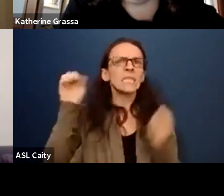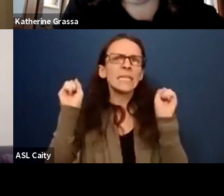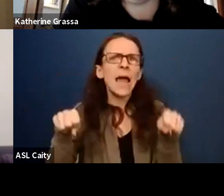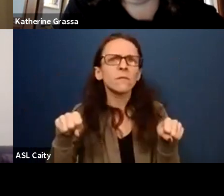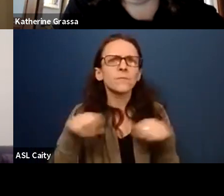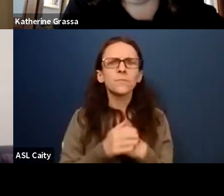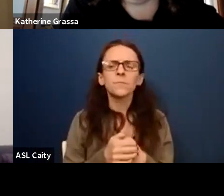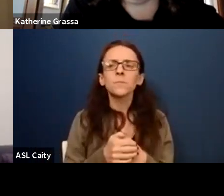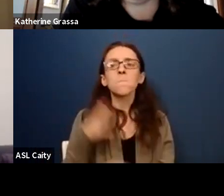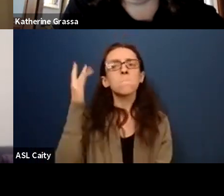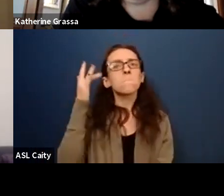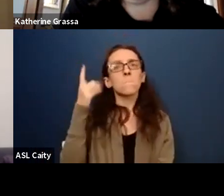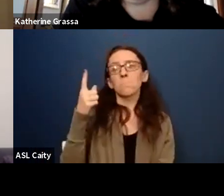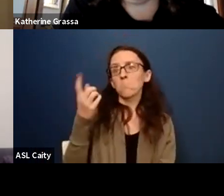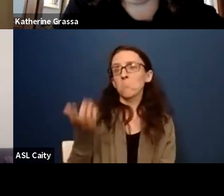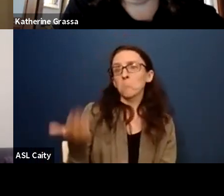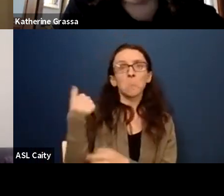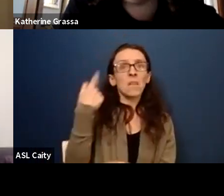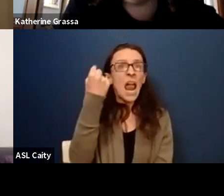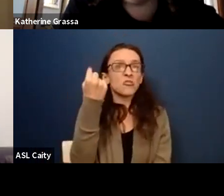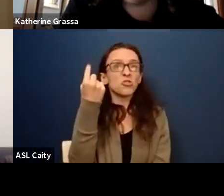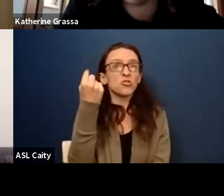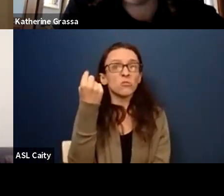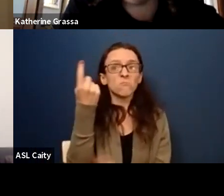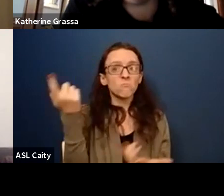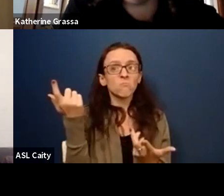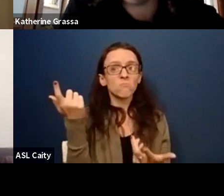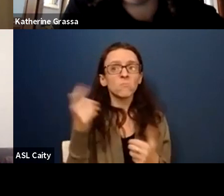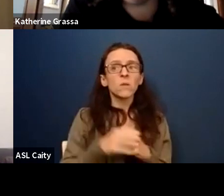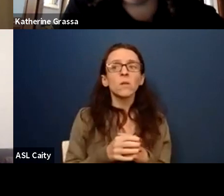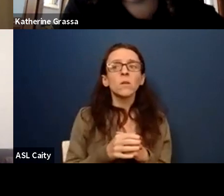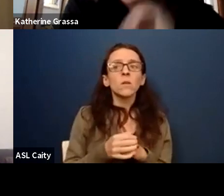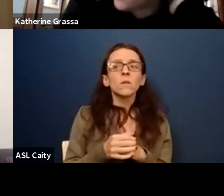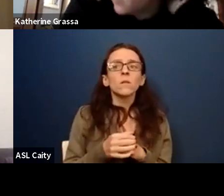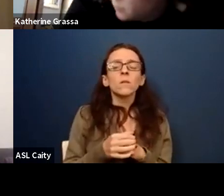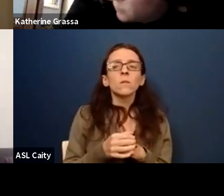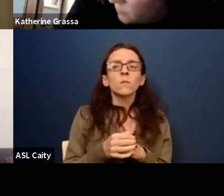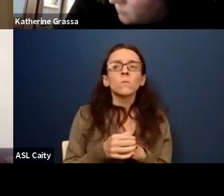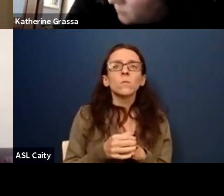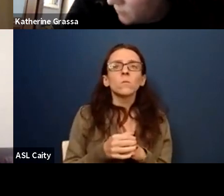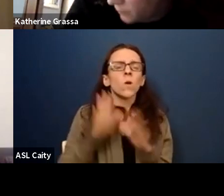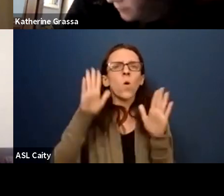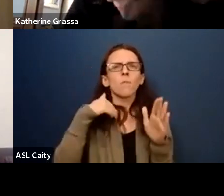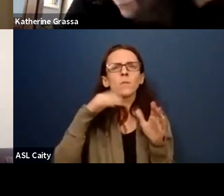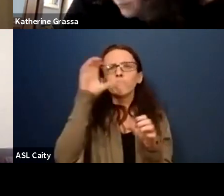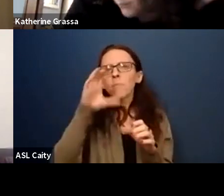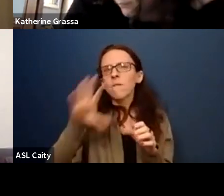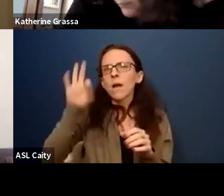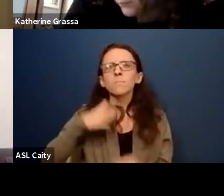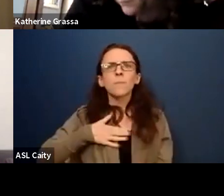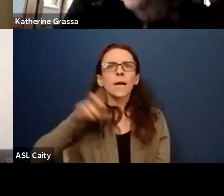were able this past year to, let me just find my data here.